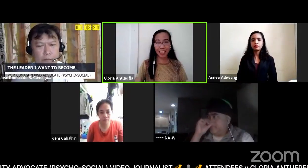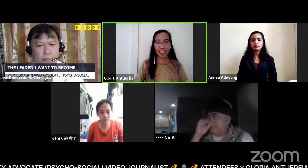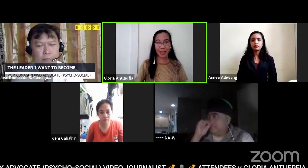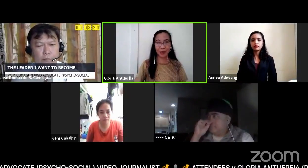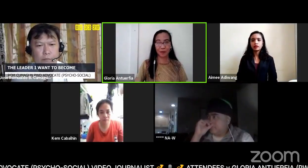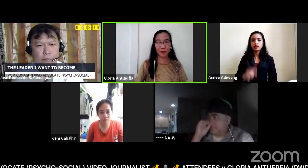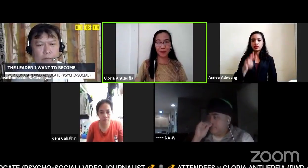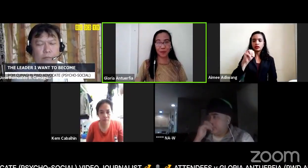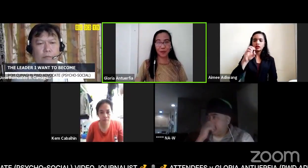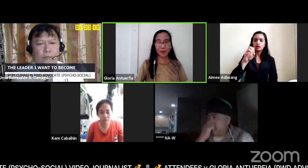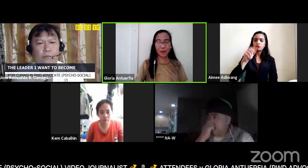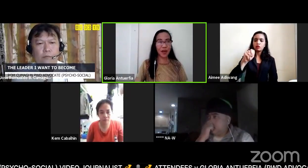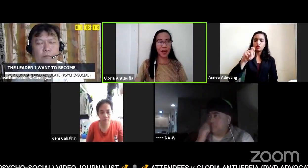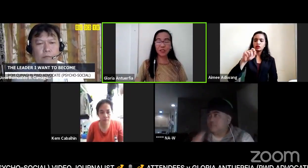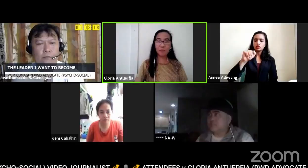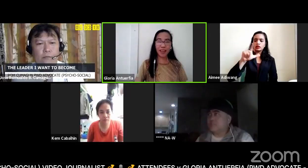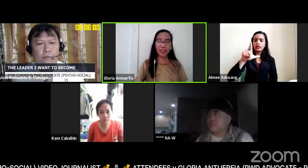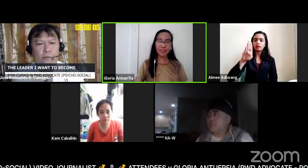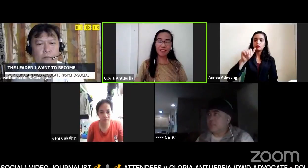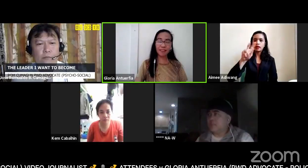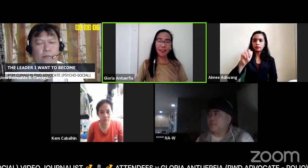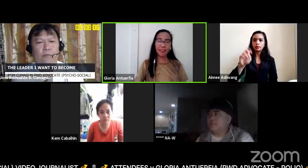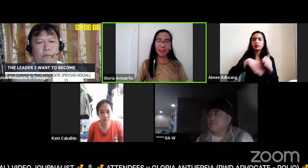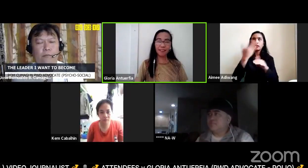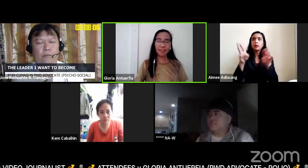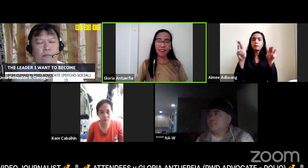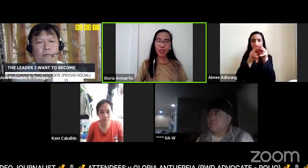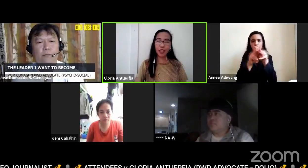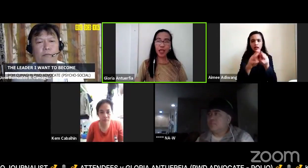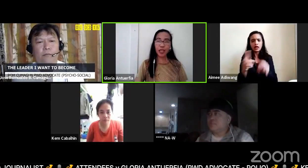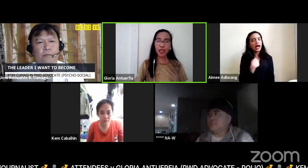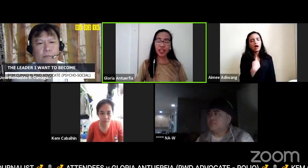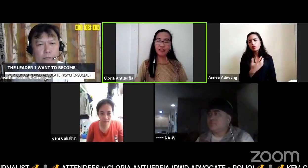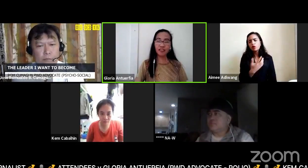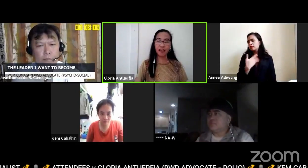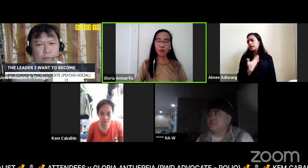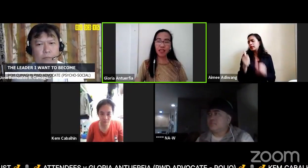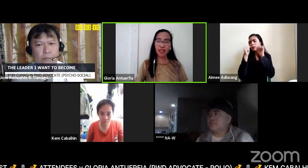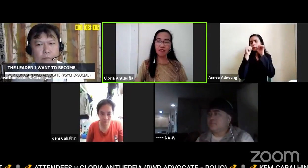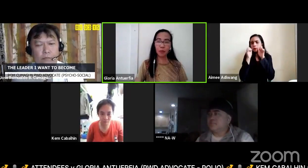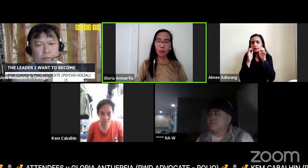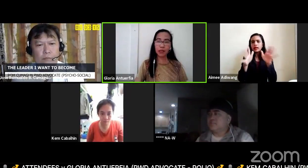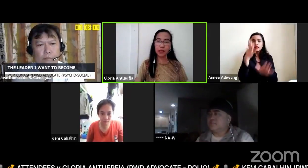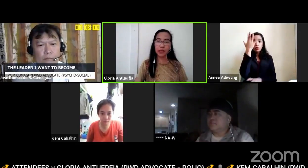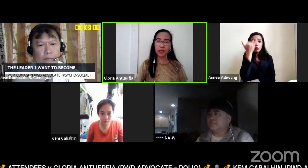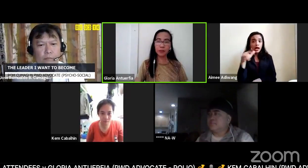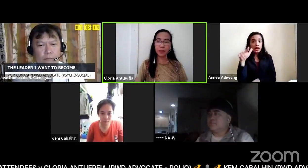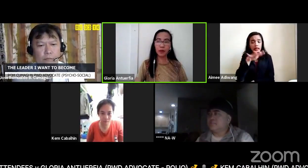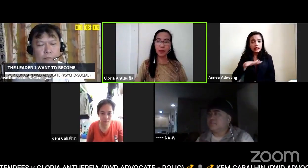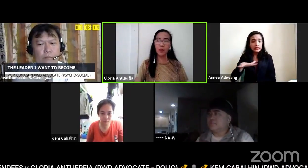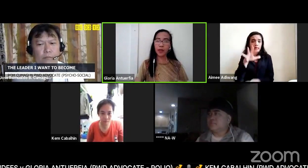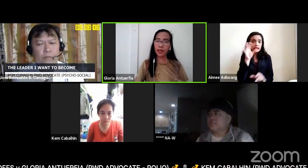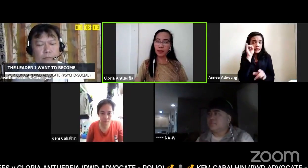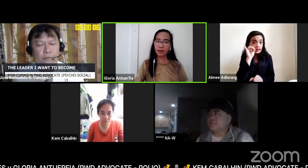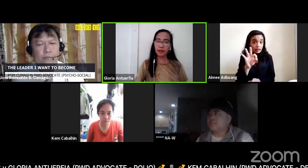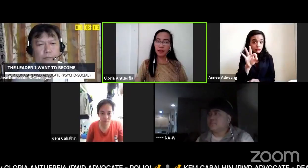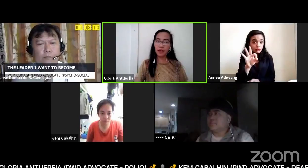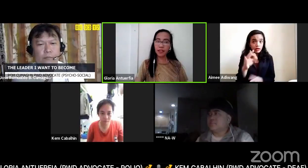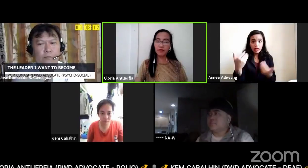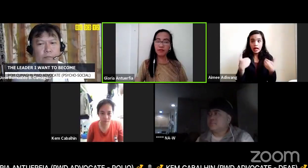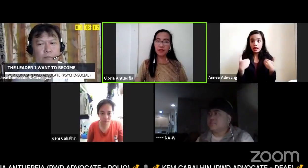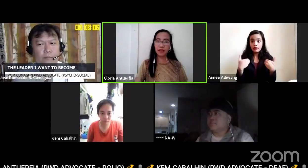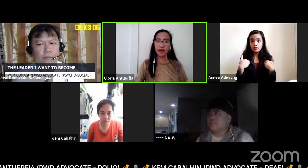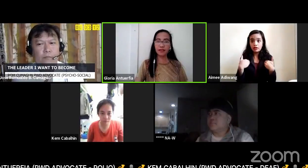Montalban, and Marikina. So I was blessed that they this task was when I